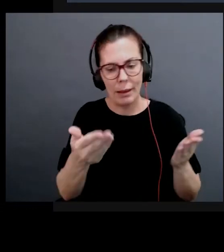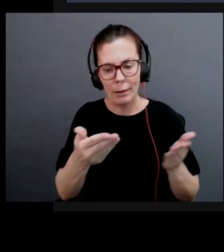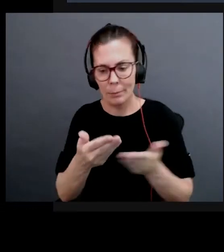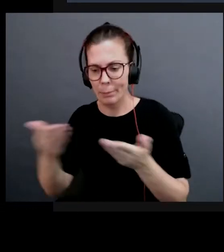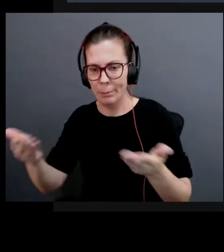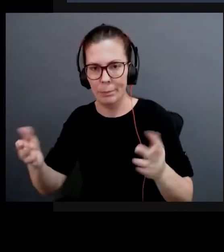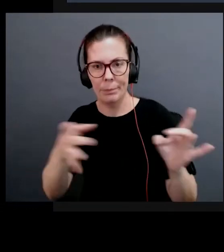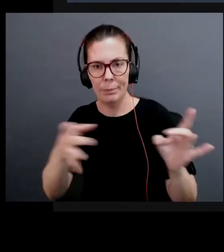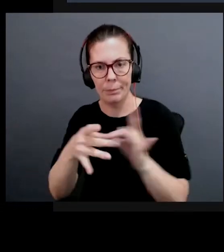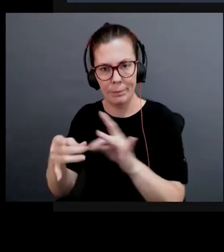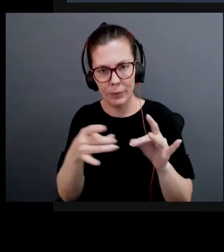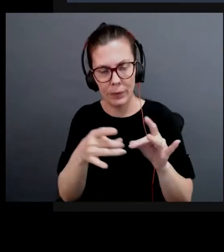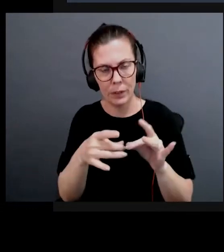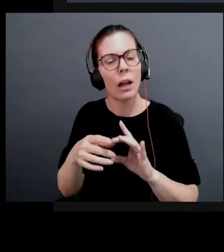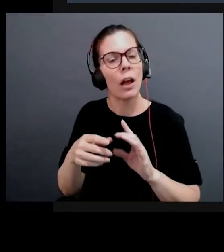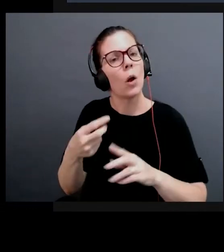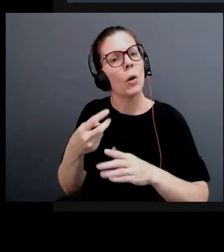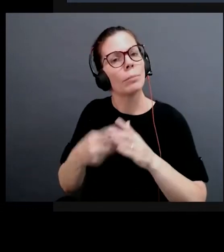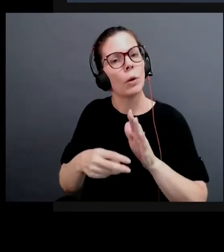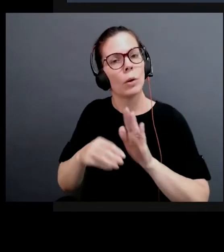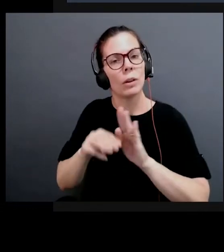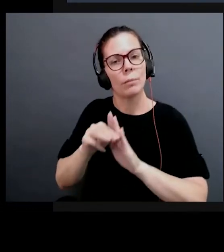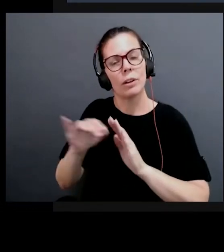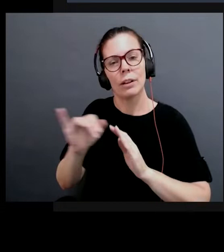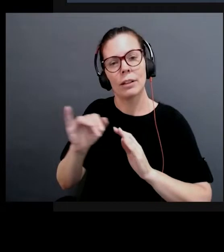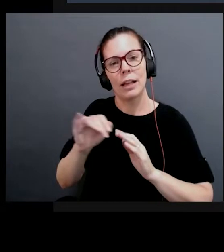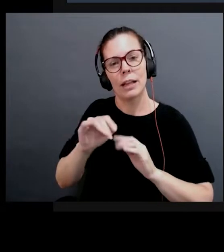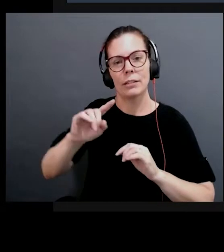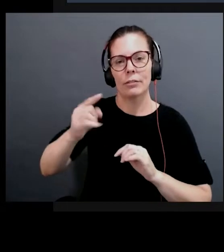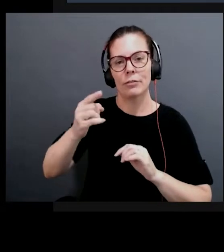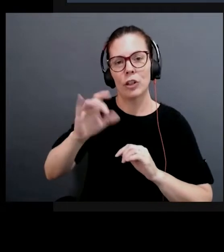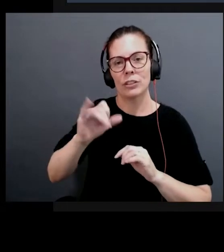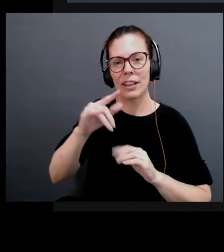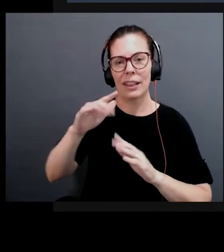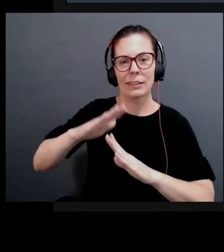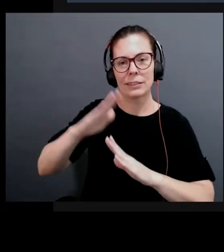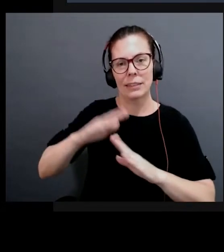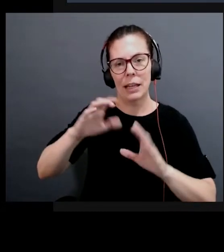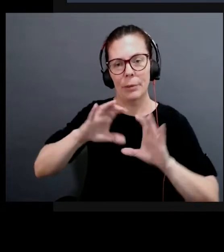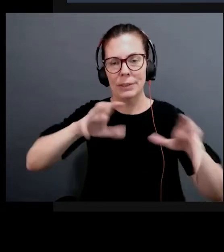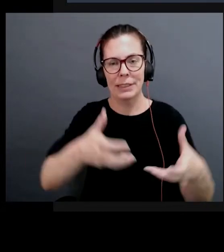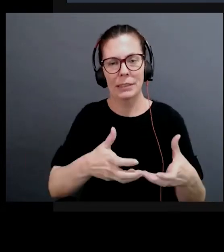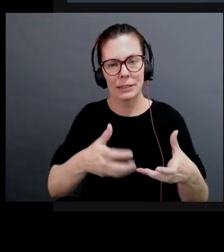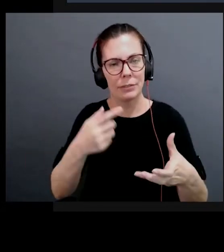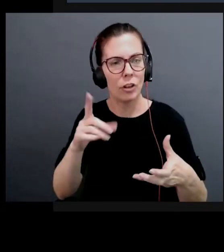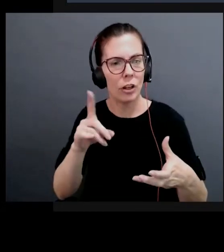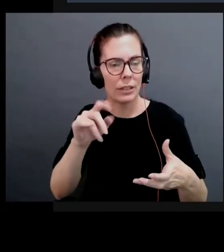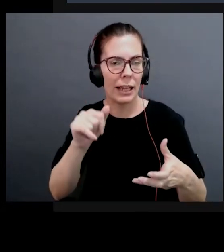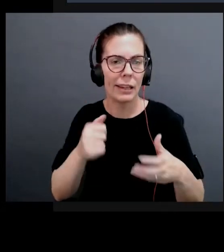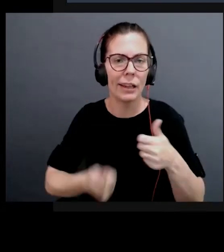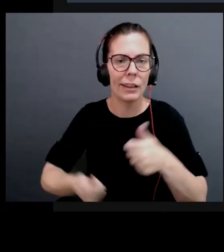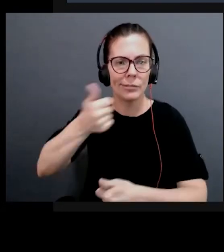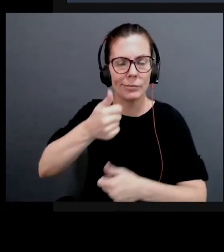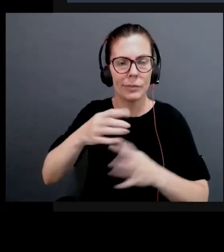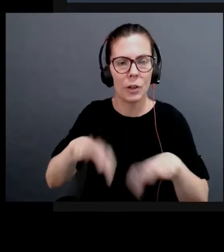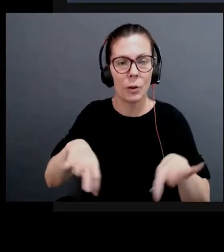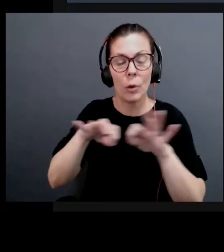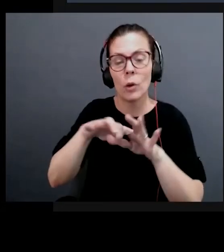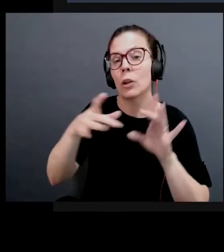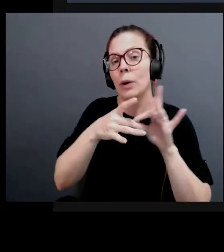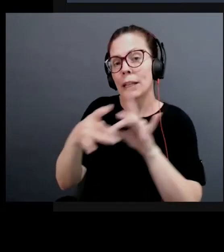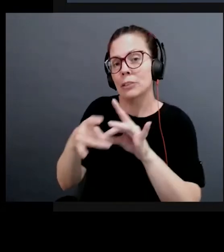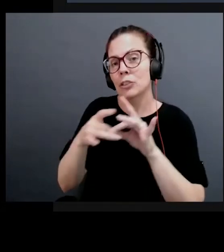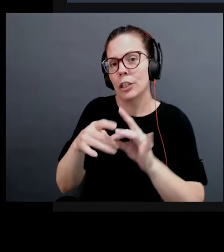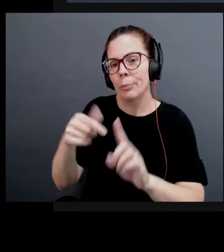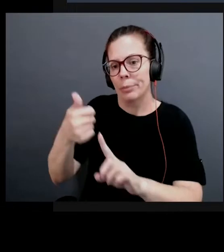are modeled as kind of first-class citizens in the data themselves. I like to say they're actually, the relationships themselves are stored as data. And